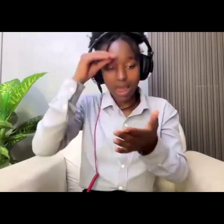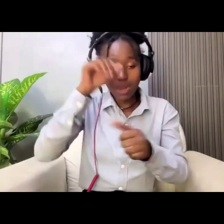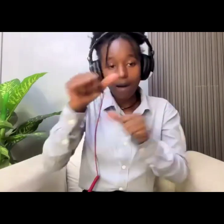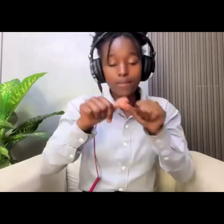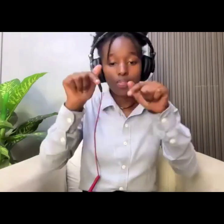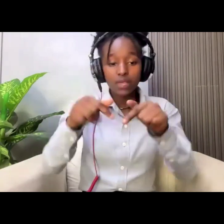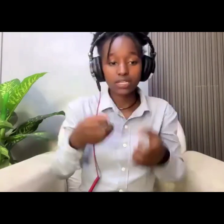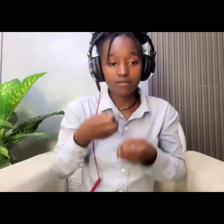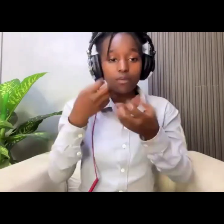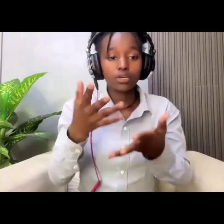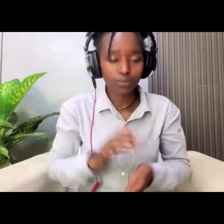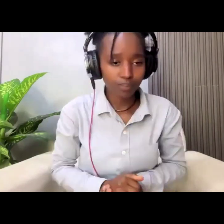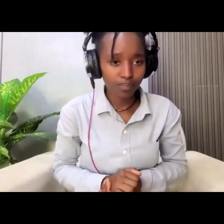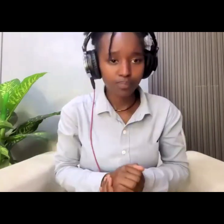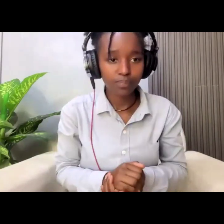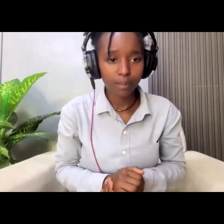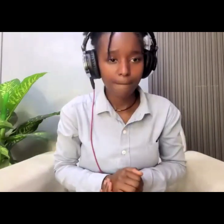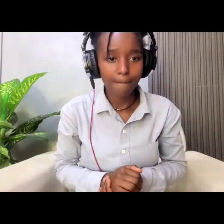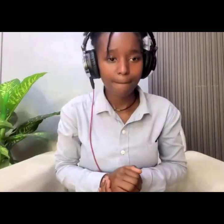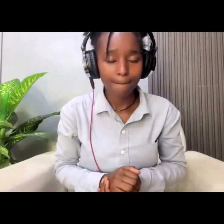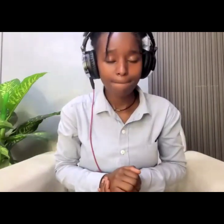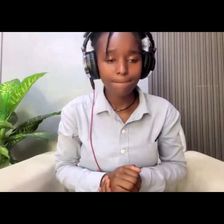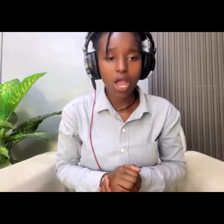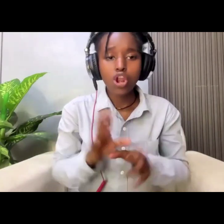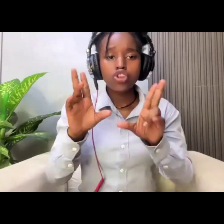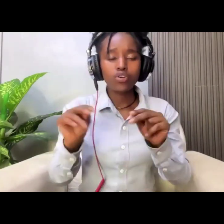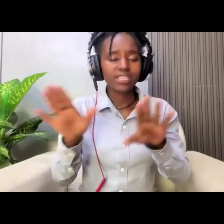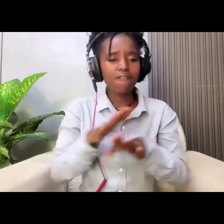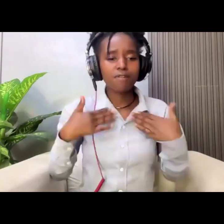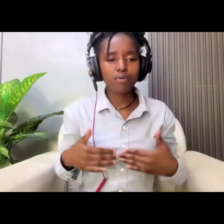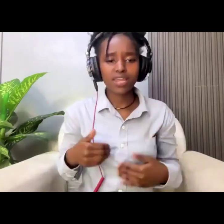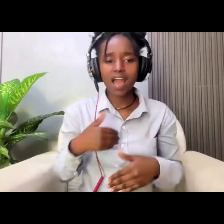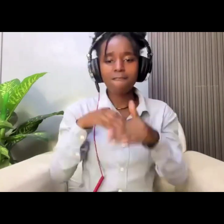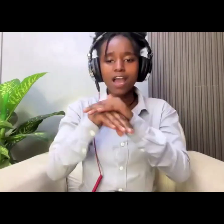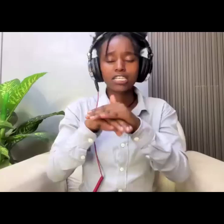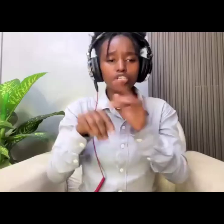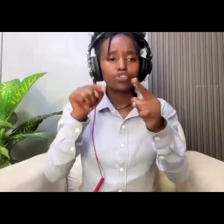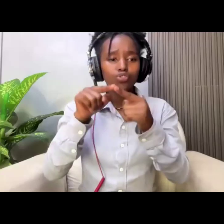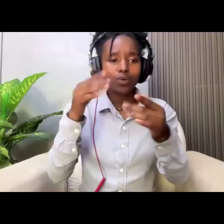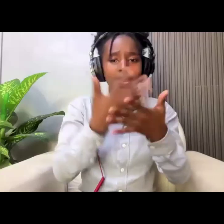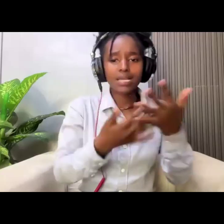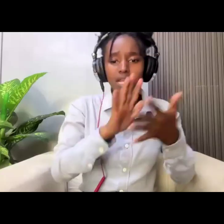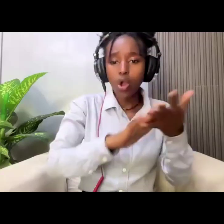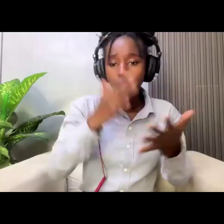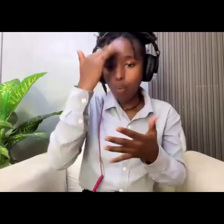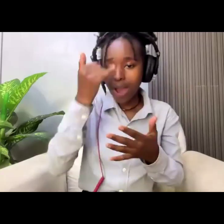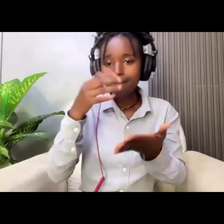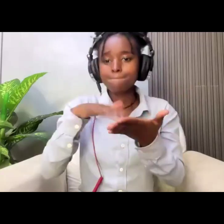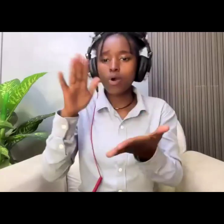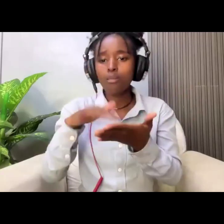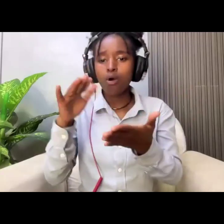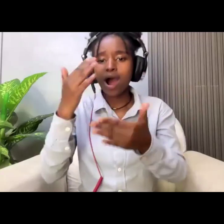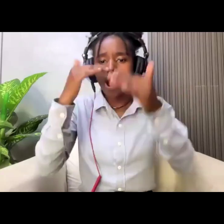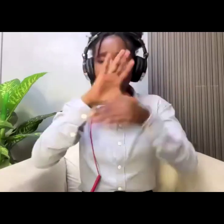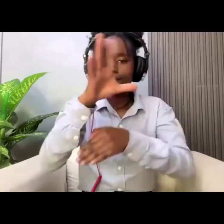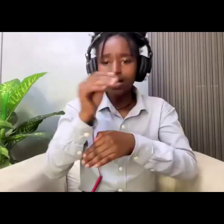It's not everyone who has access to internet. For example, in most African countries, remember